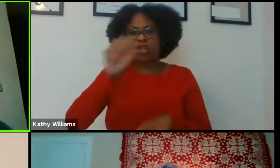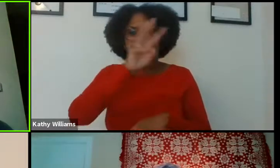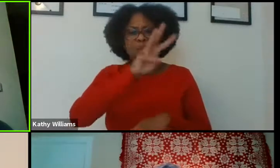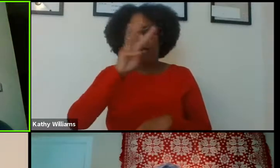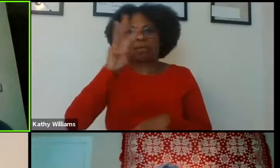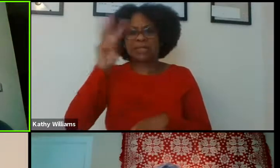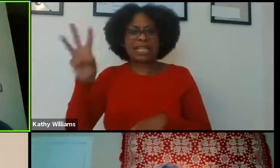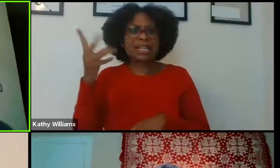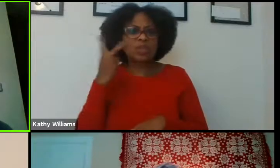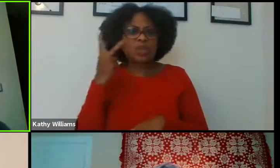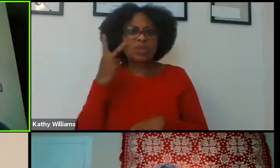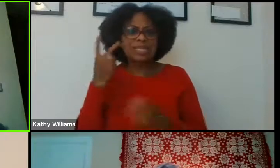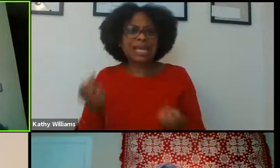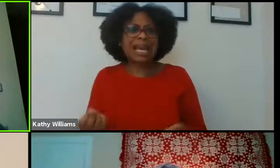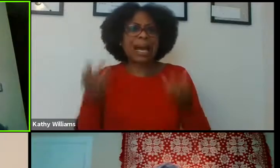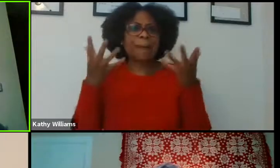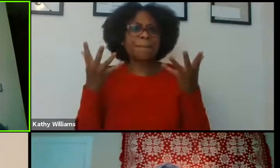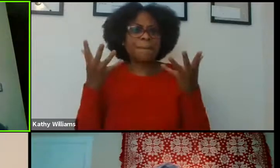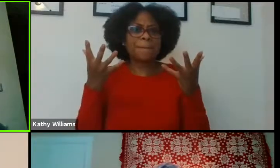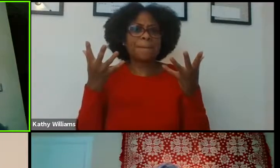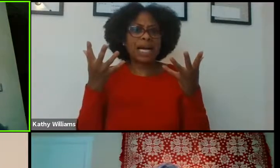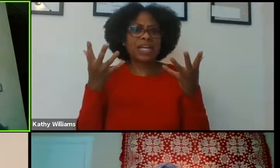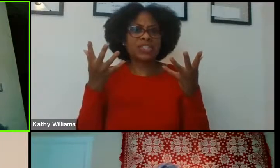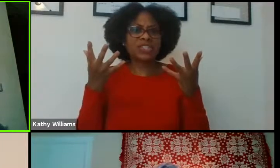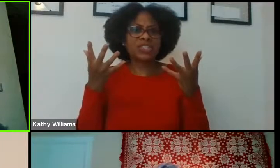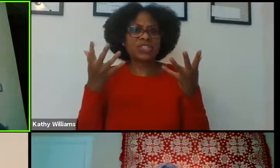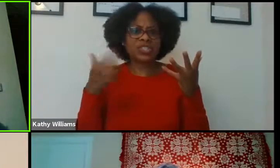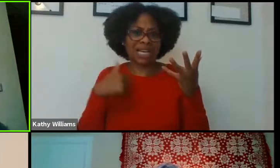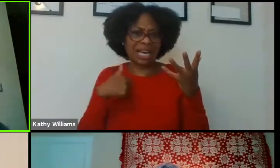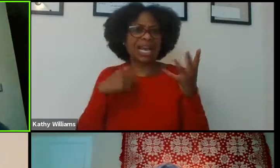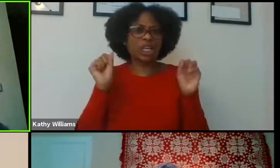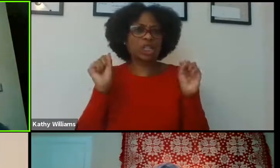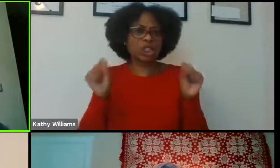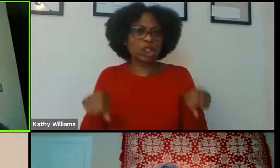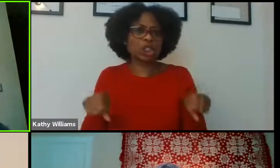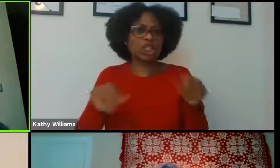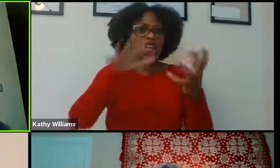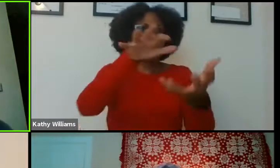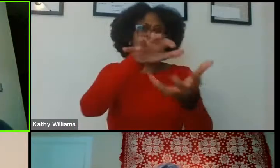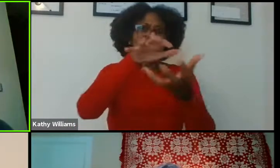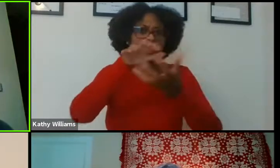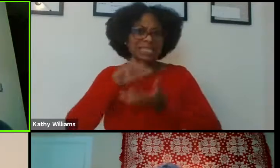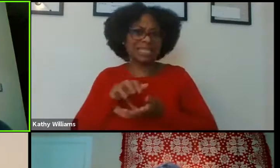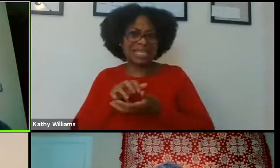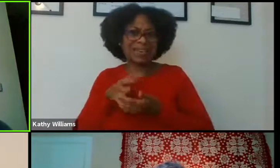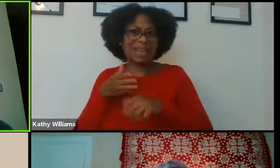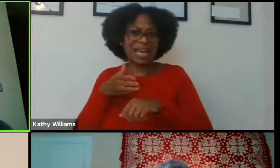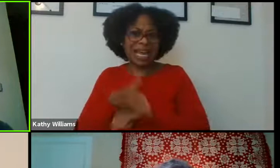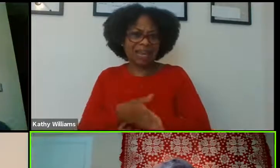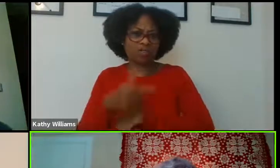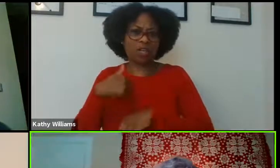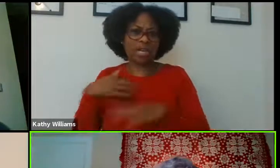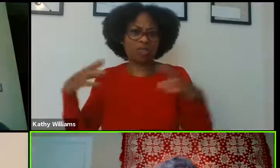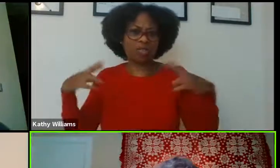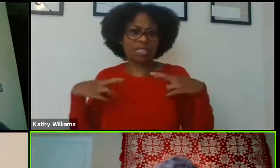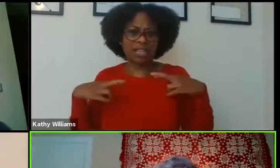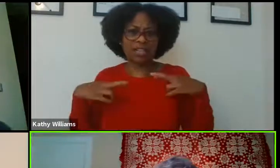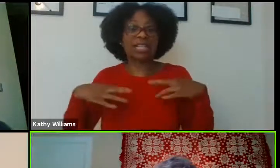much you will could receive once you retire?